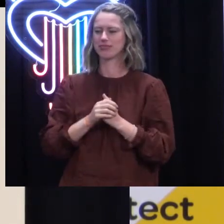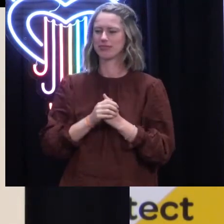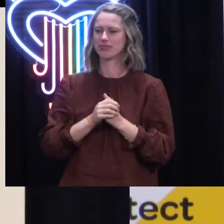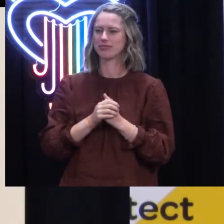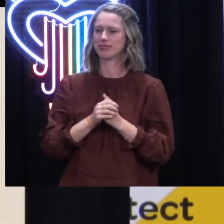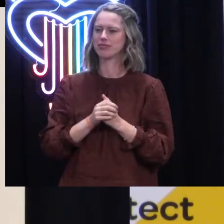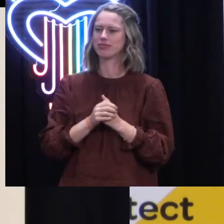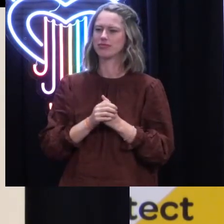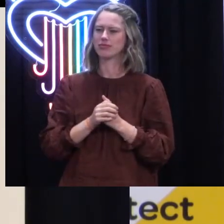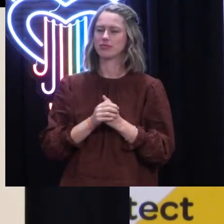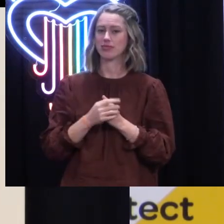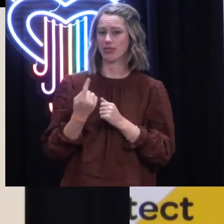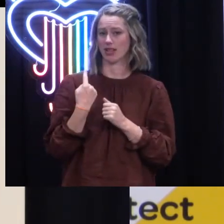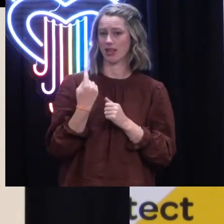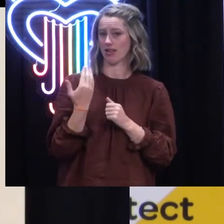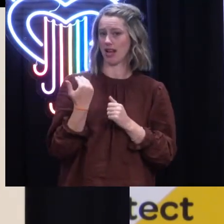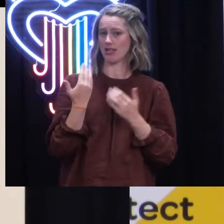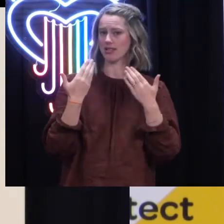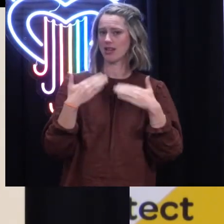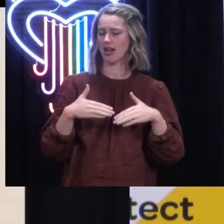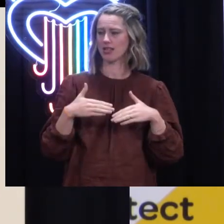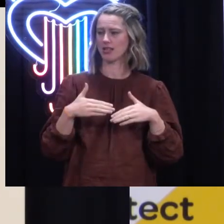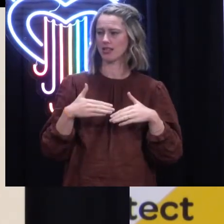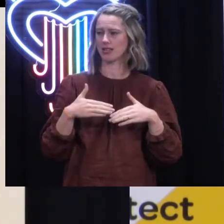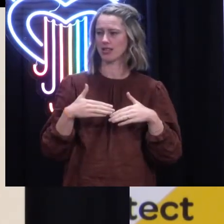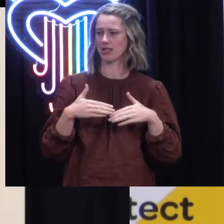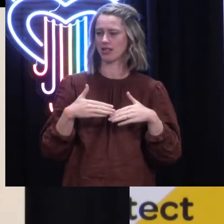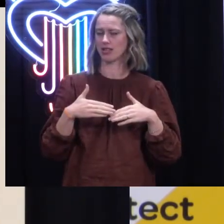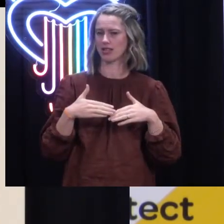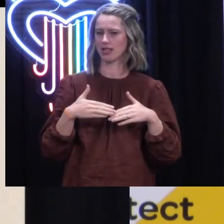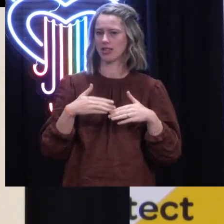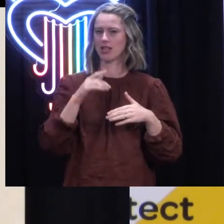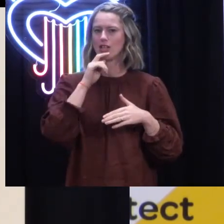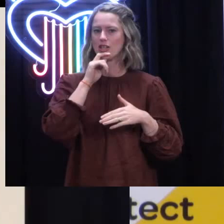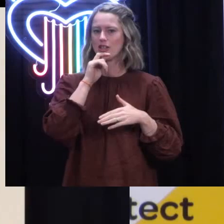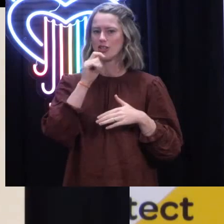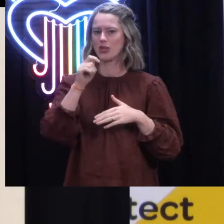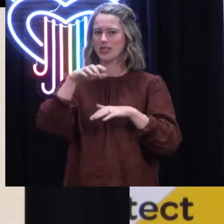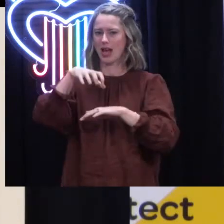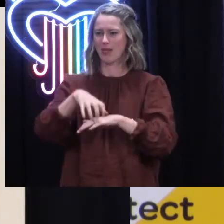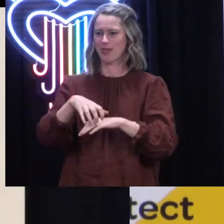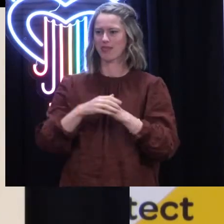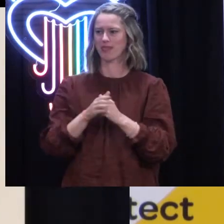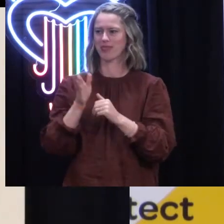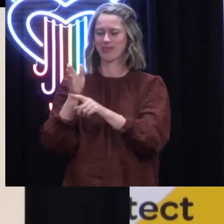News Hub last night had a story. I do it just to make Justin feel better. Jason.